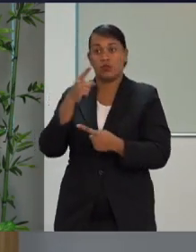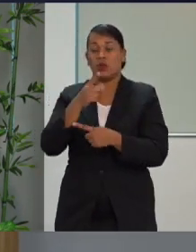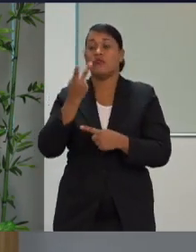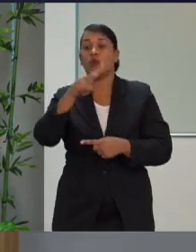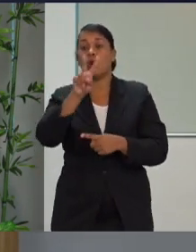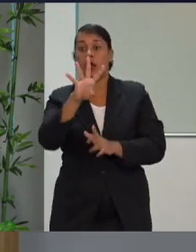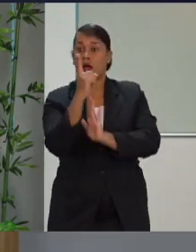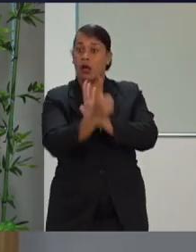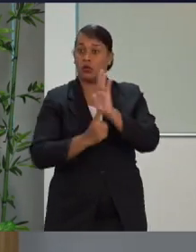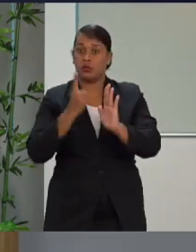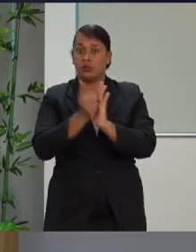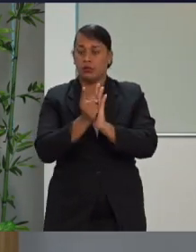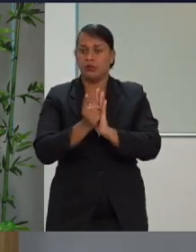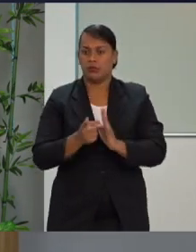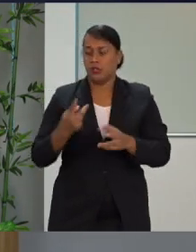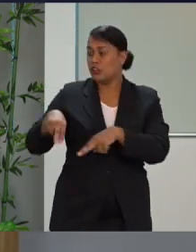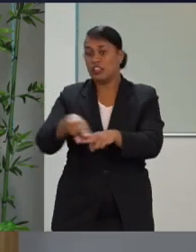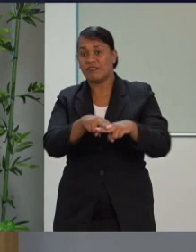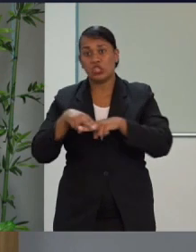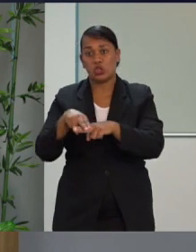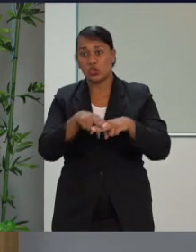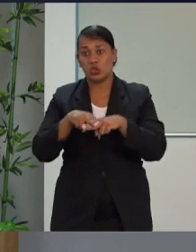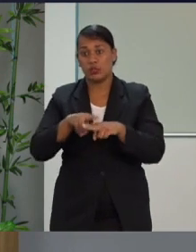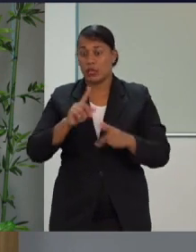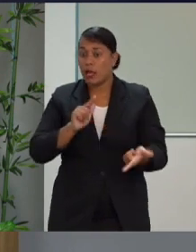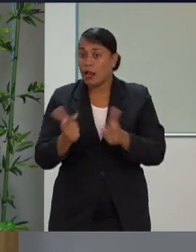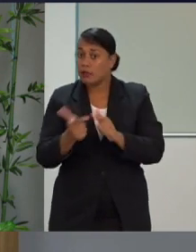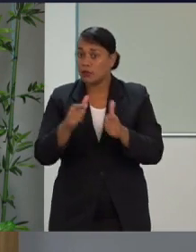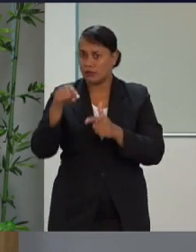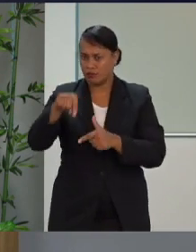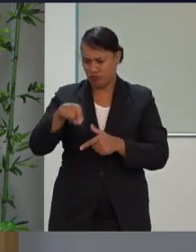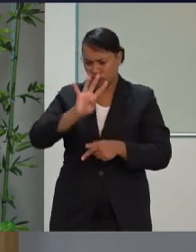hours, the Fiji CDC again undertook